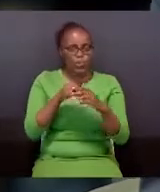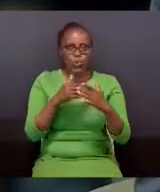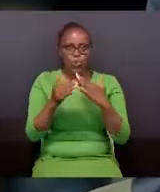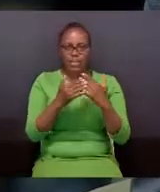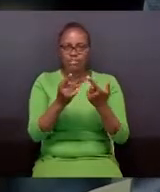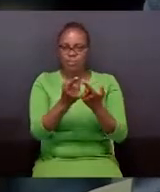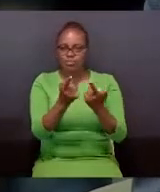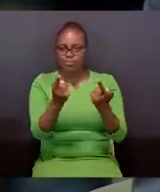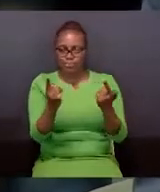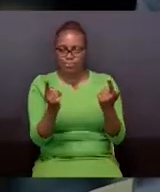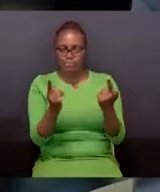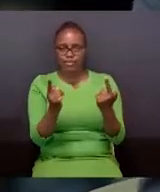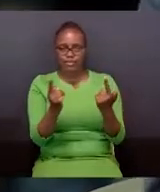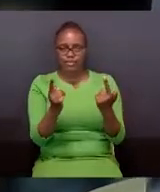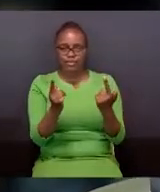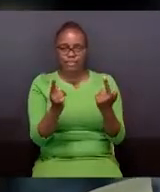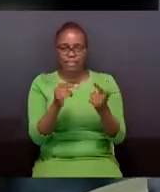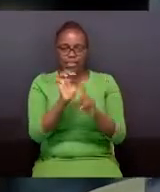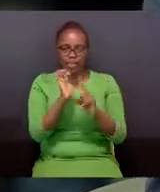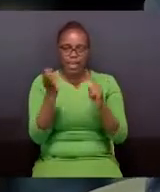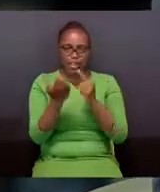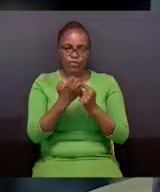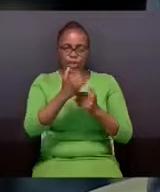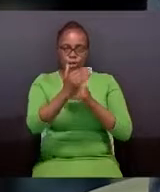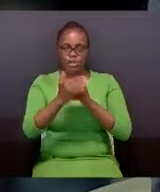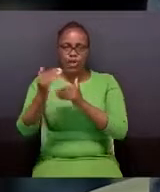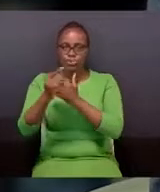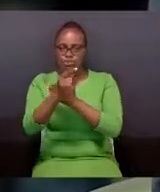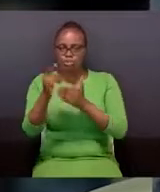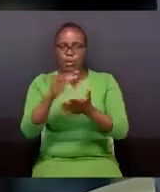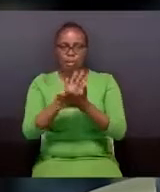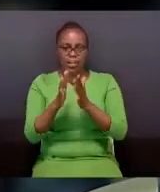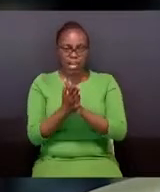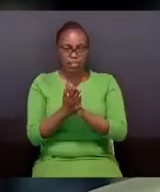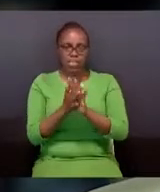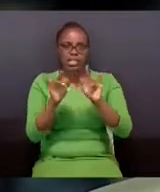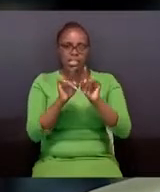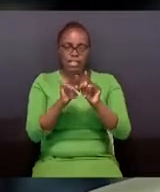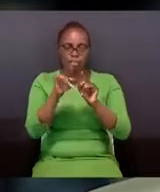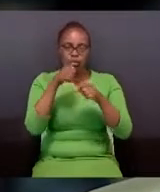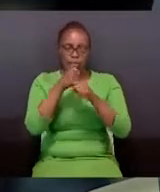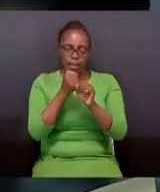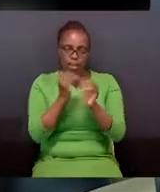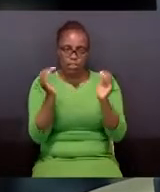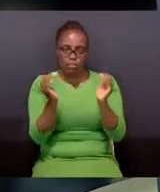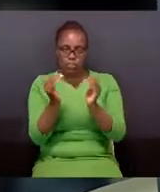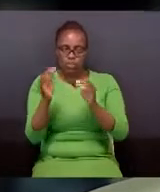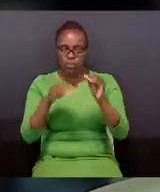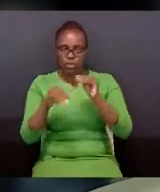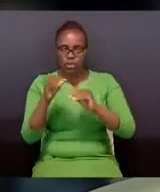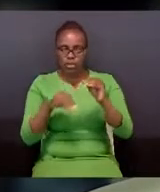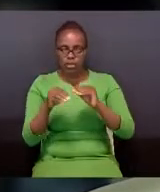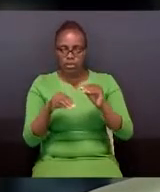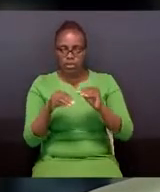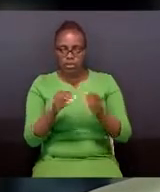what the environment around you becomes Even if you make a small contribution, that will